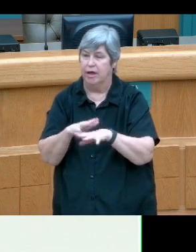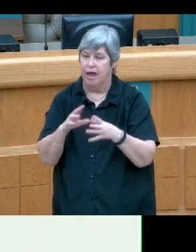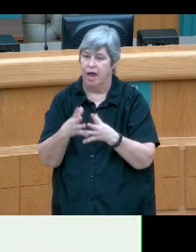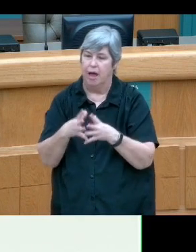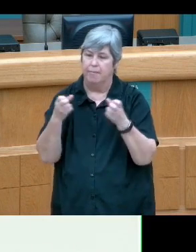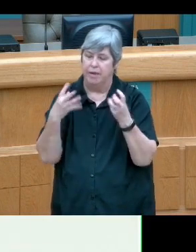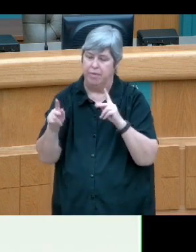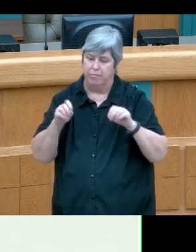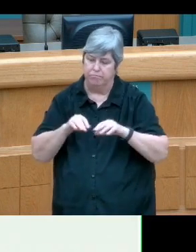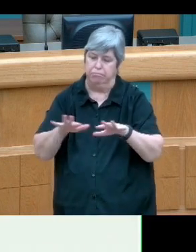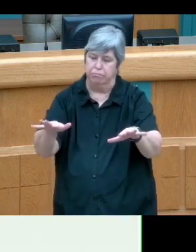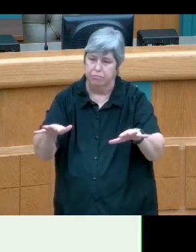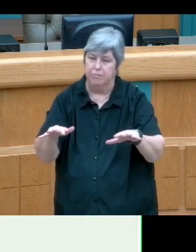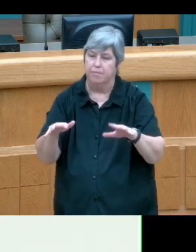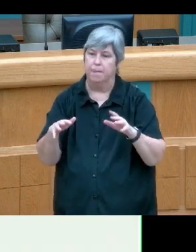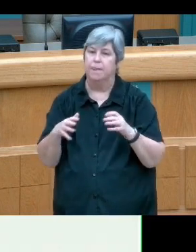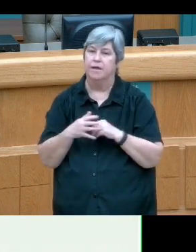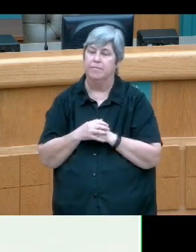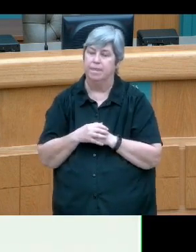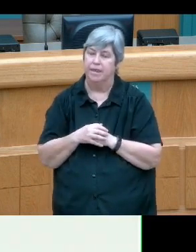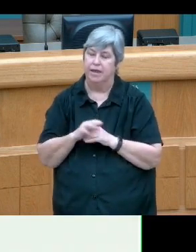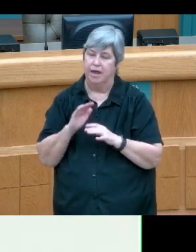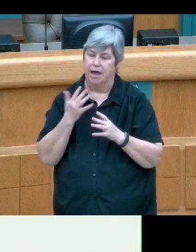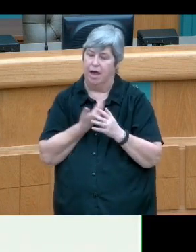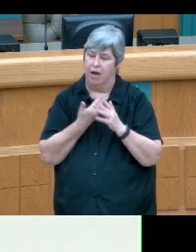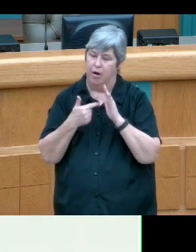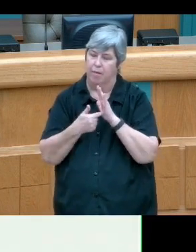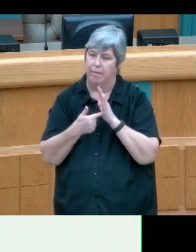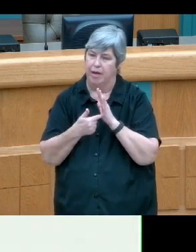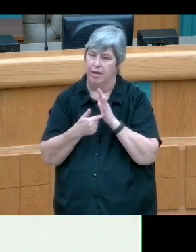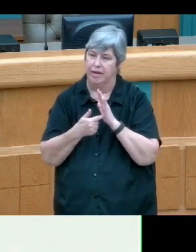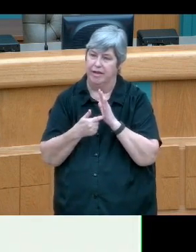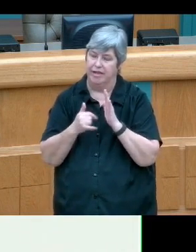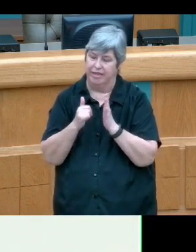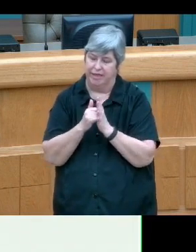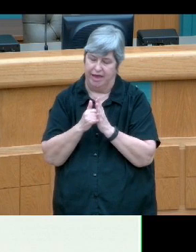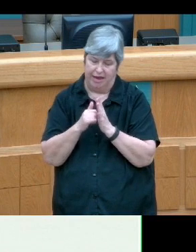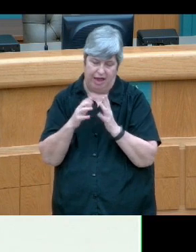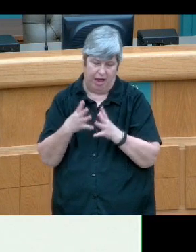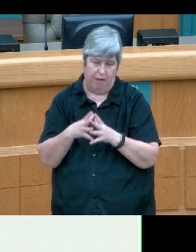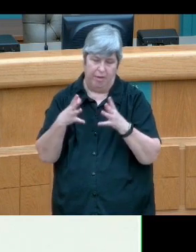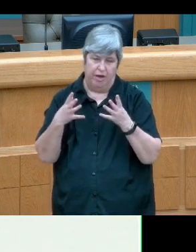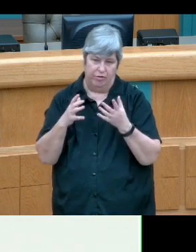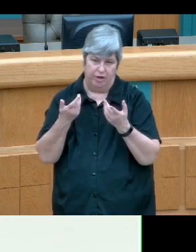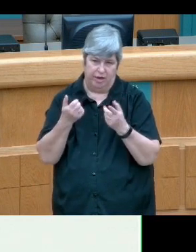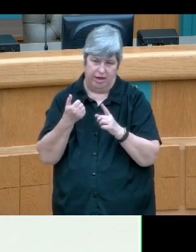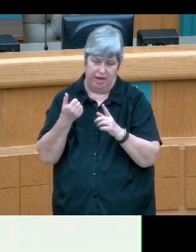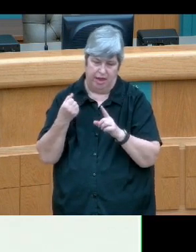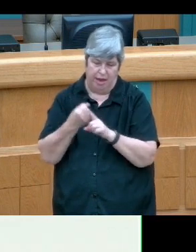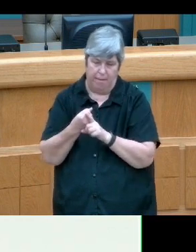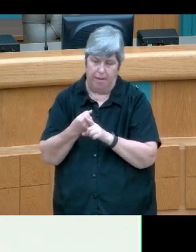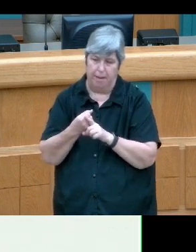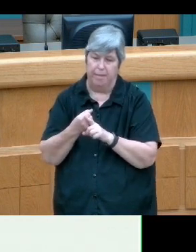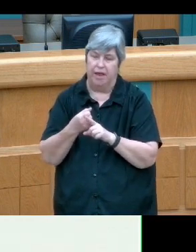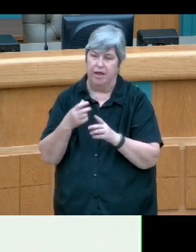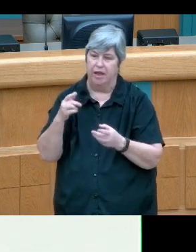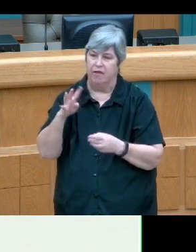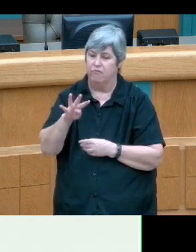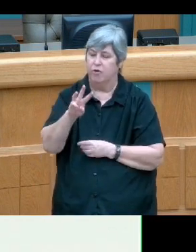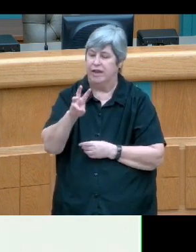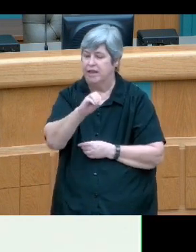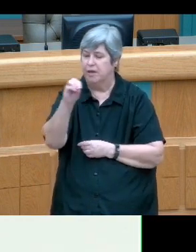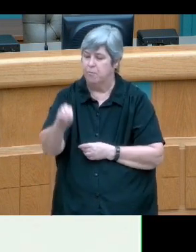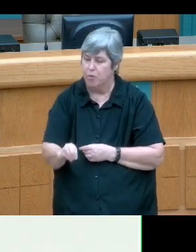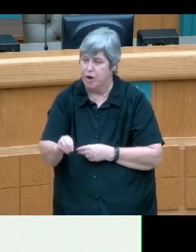of COVID-19. In our models, the mean effect that it has is about a 46% reduction in